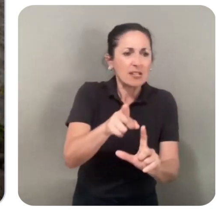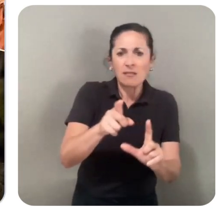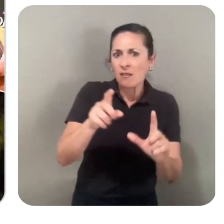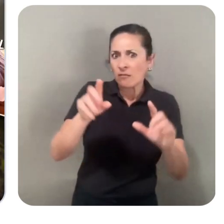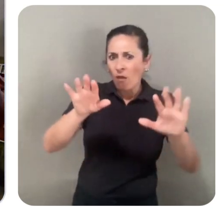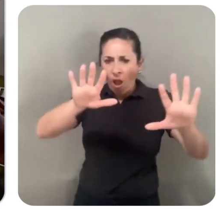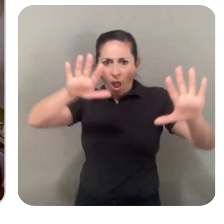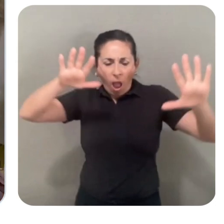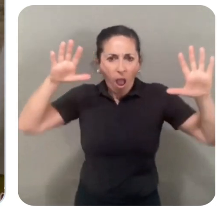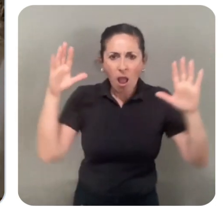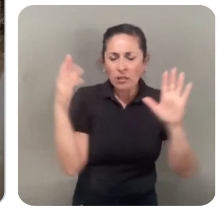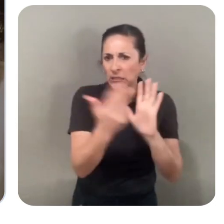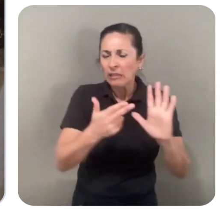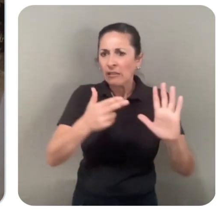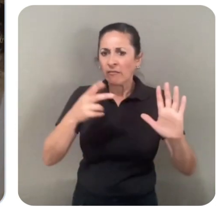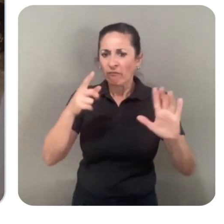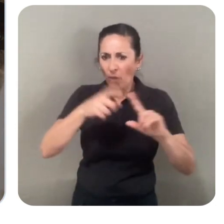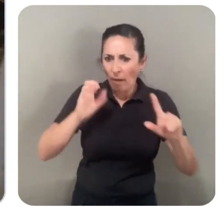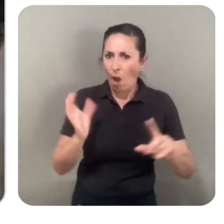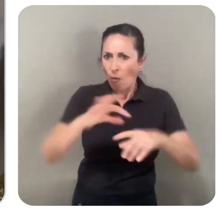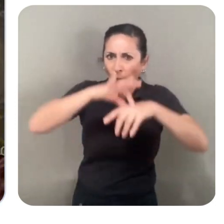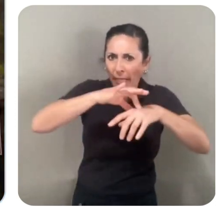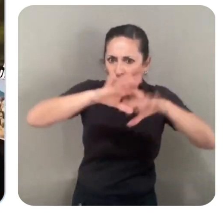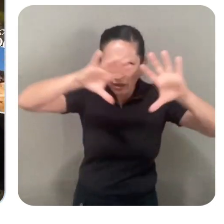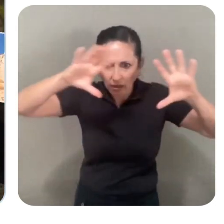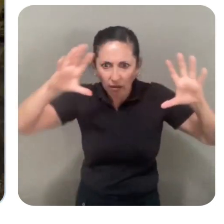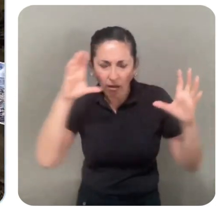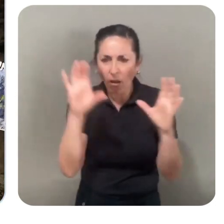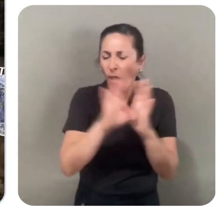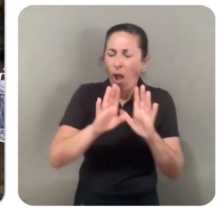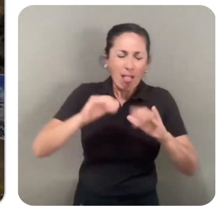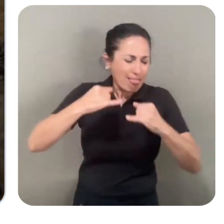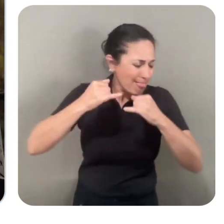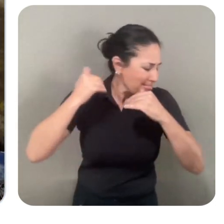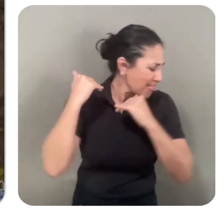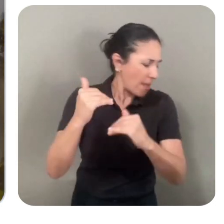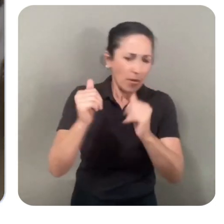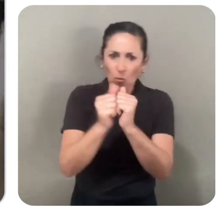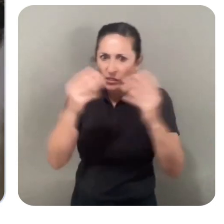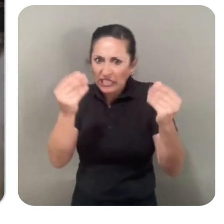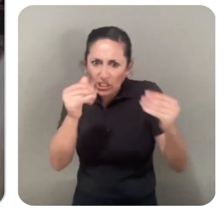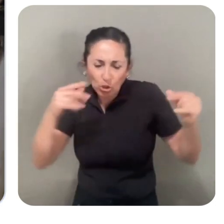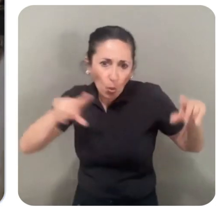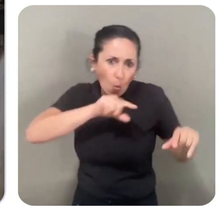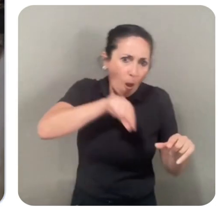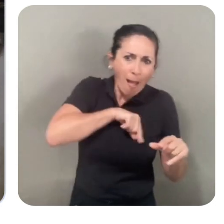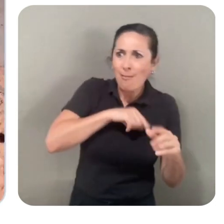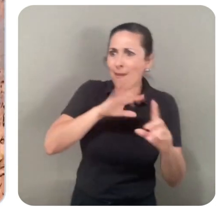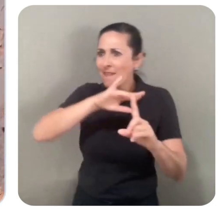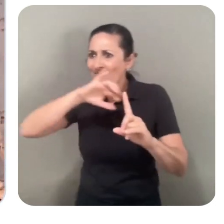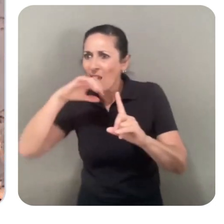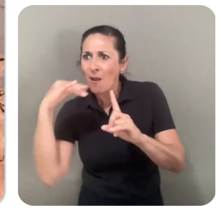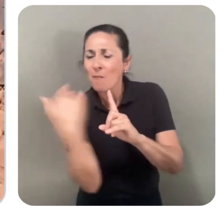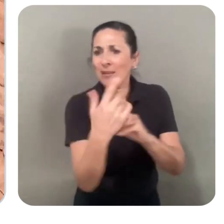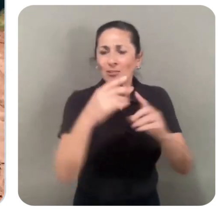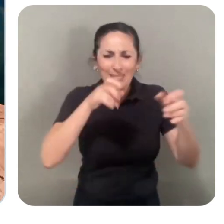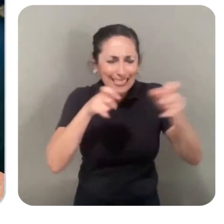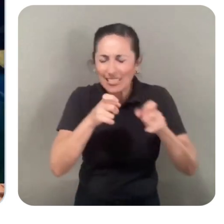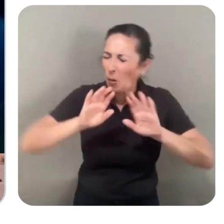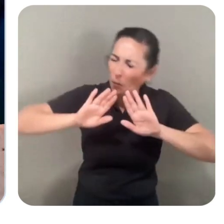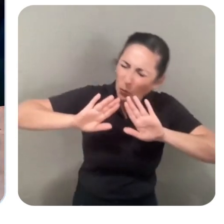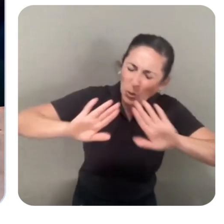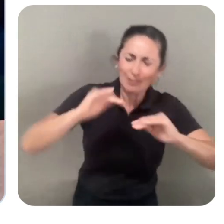real-life environments on our planet. They pushed the limit on texture quality and environmental detail to transport players